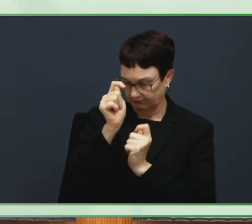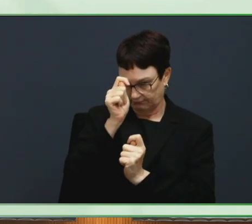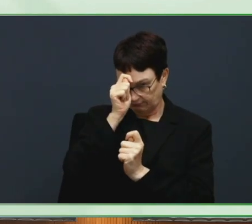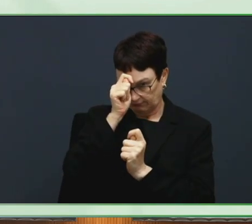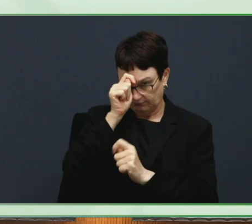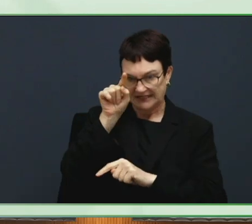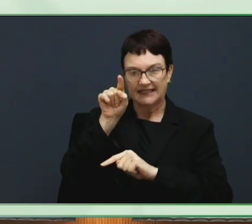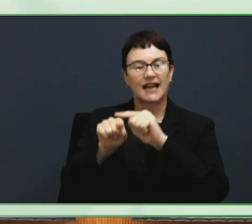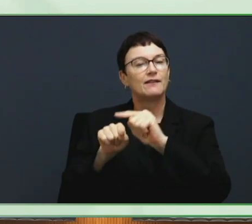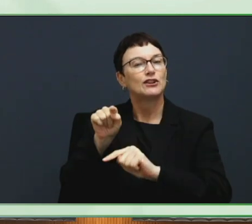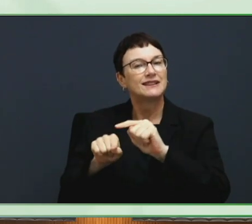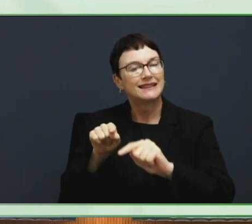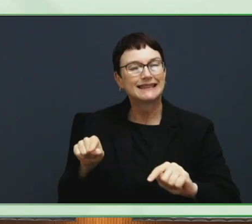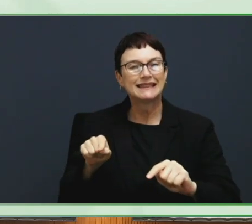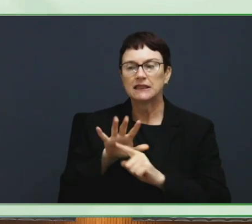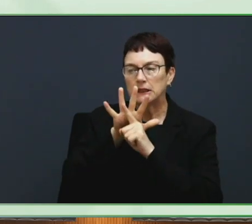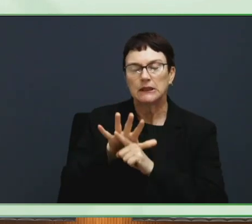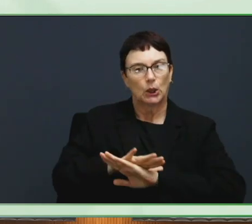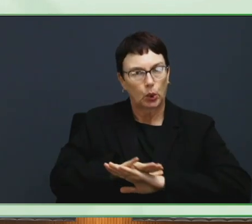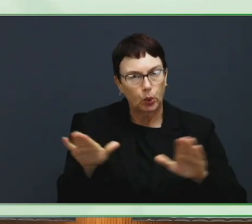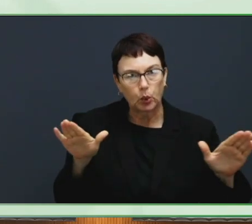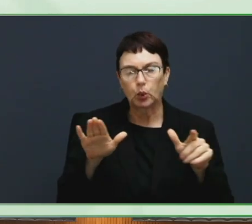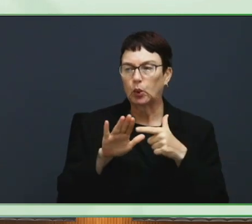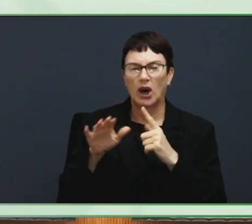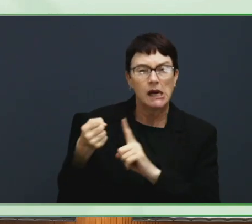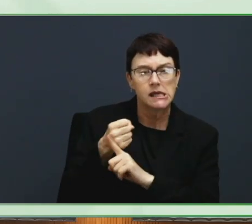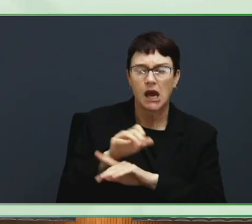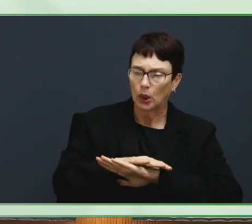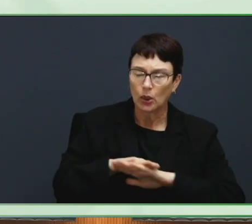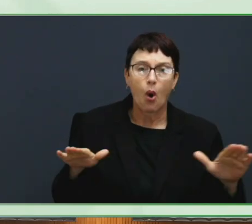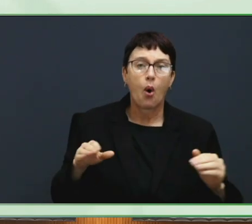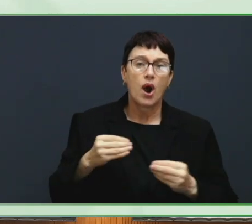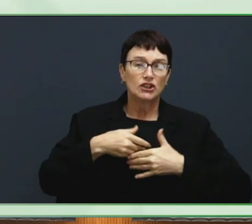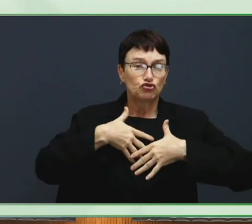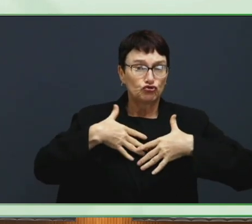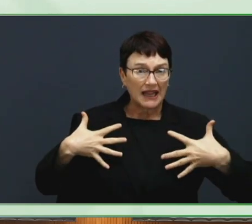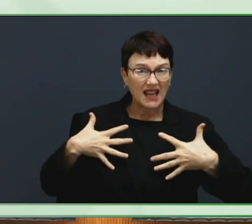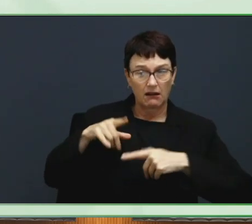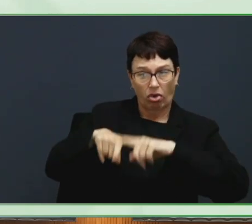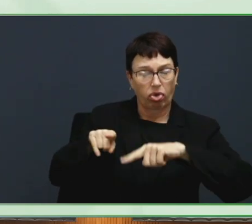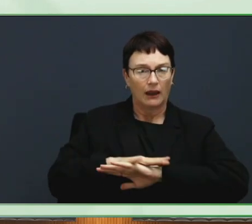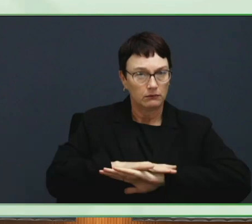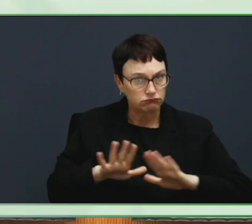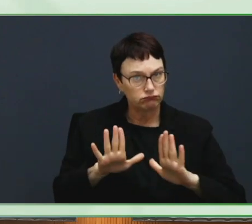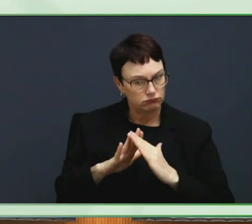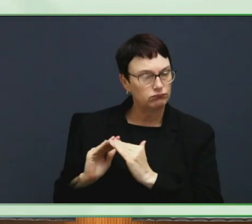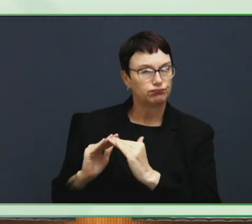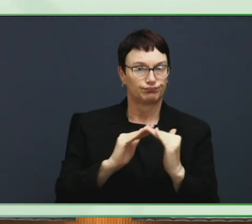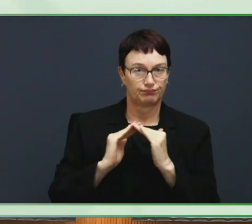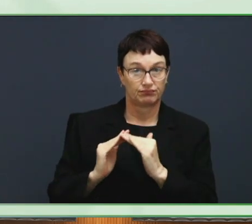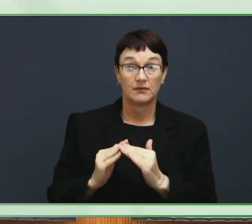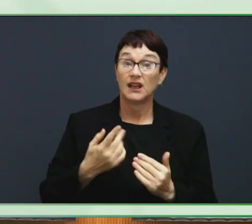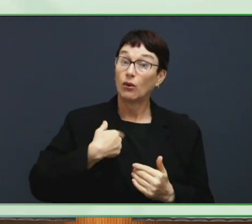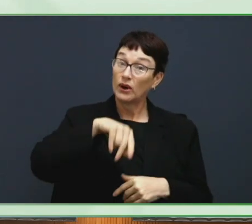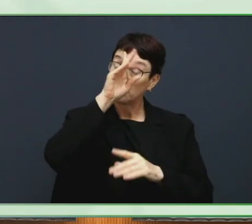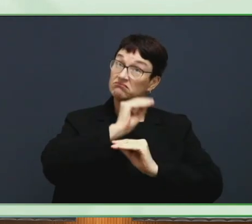free from discrimination, violence, and gender inequality. Our interventions are driven by innovation